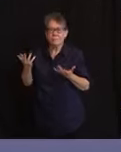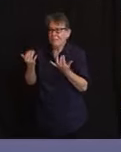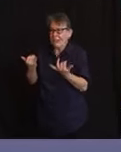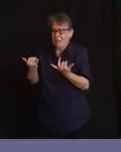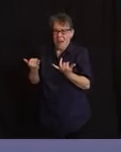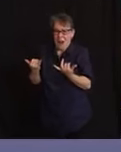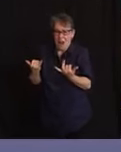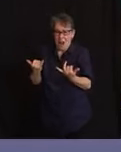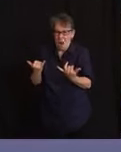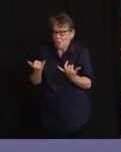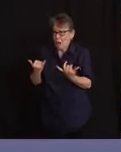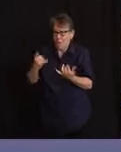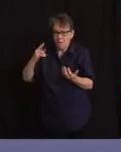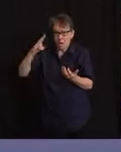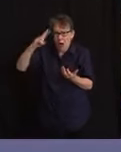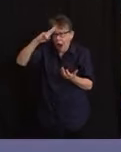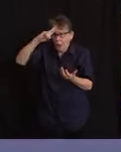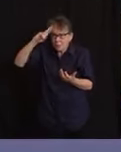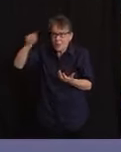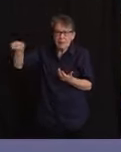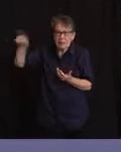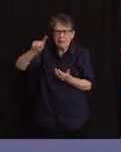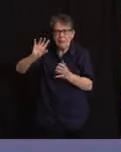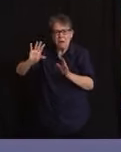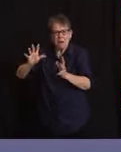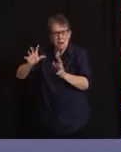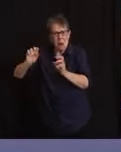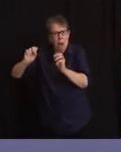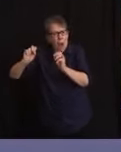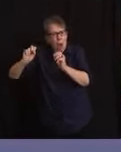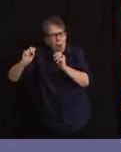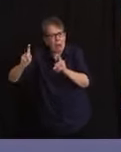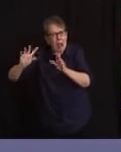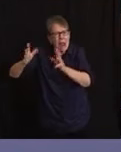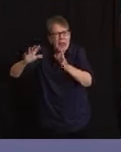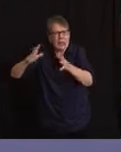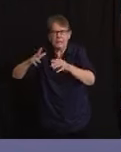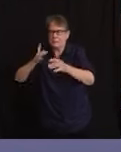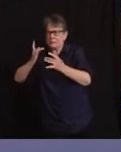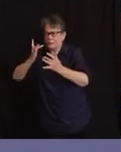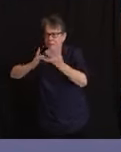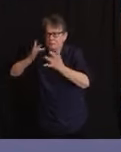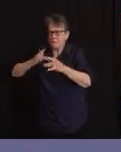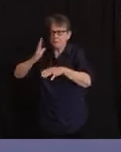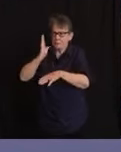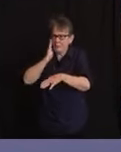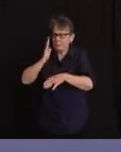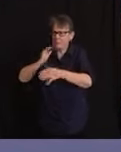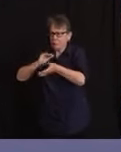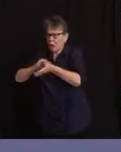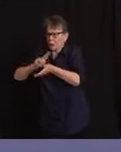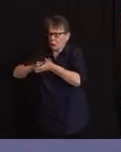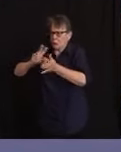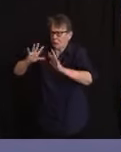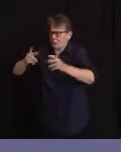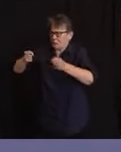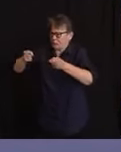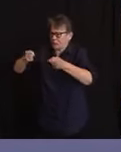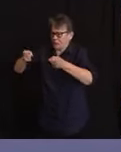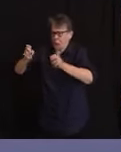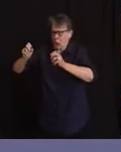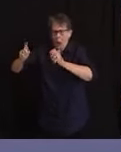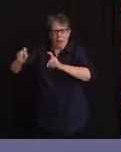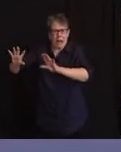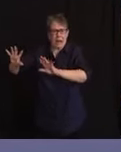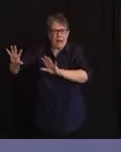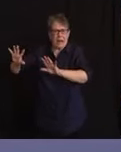is not out of the realm, assuming folks do just how you've described it. Again, we dodged 1 bullet. Again, we could have had 3 million or